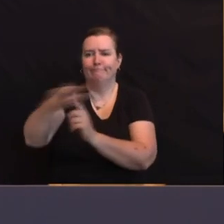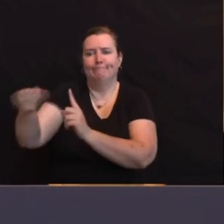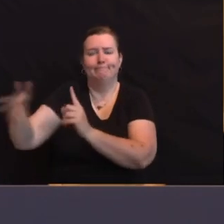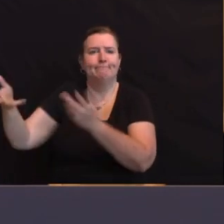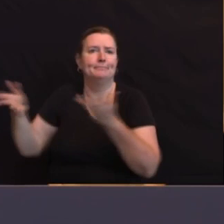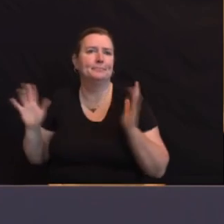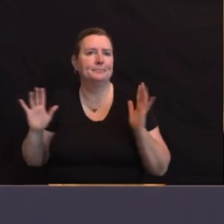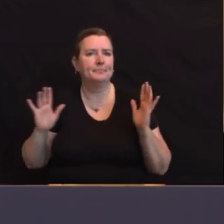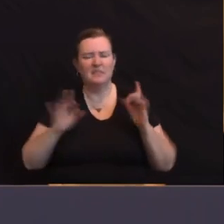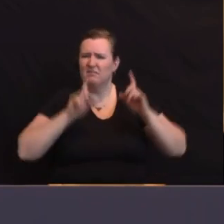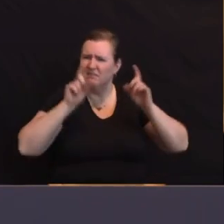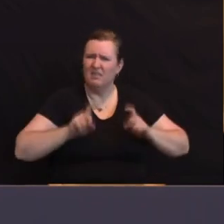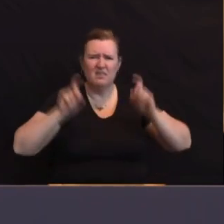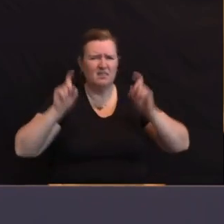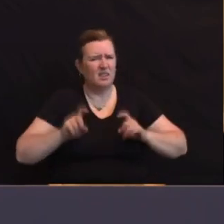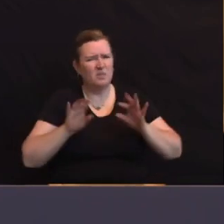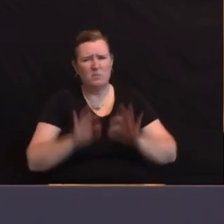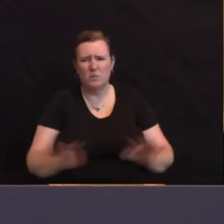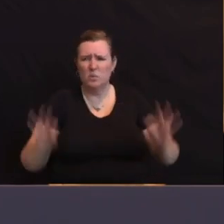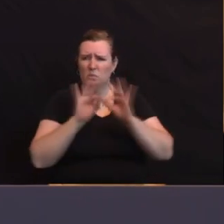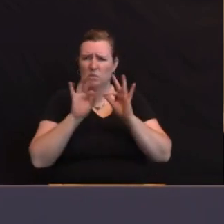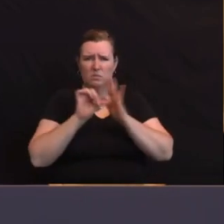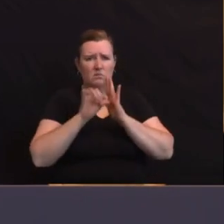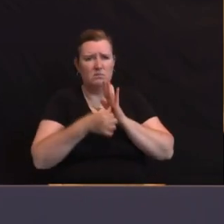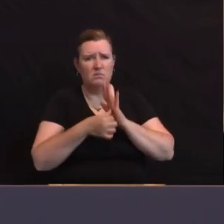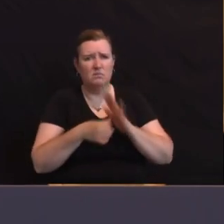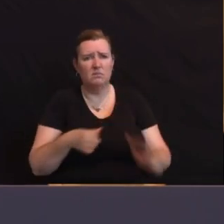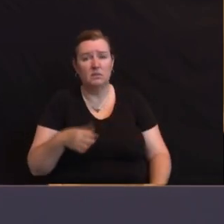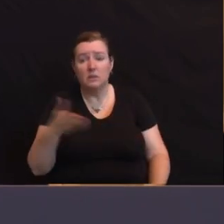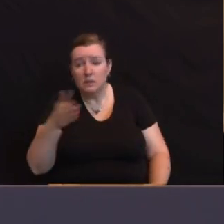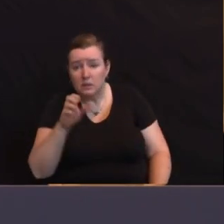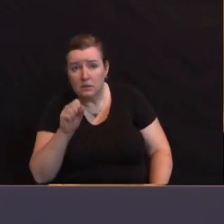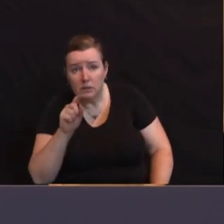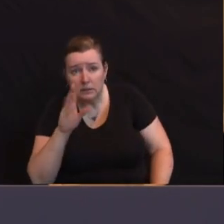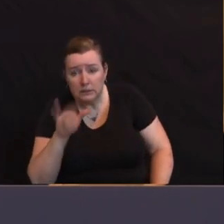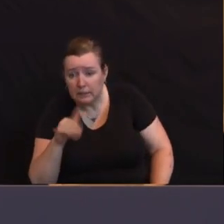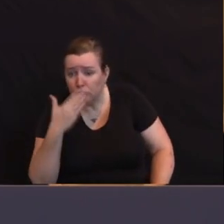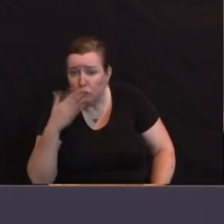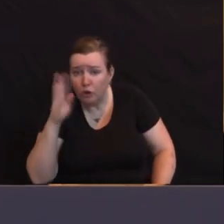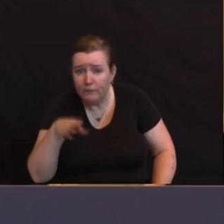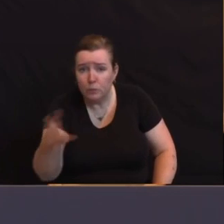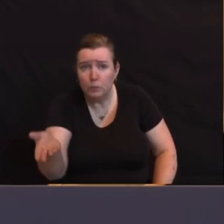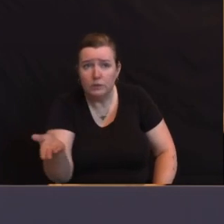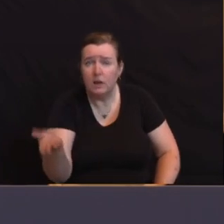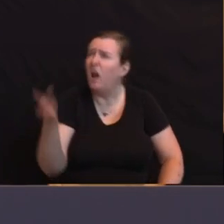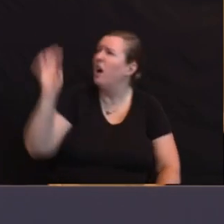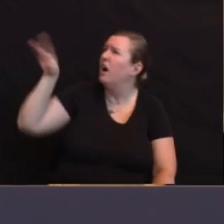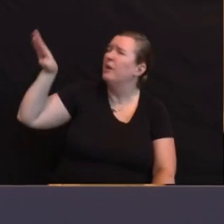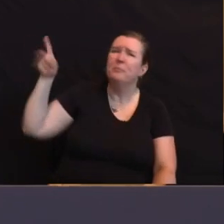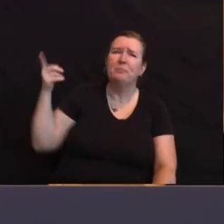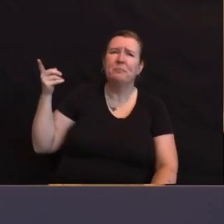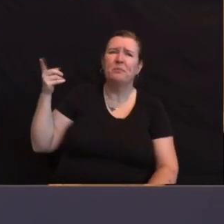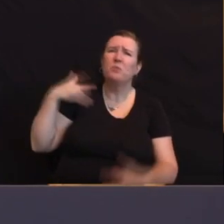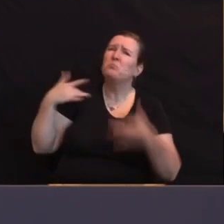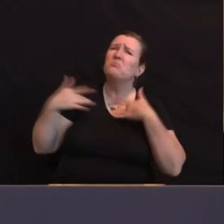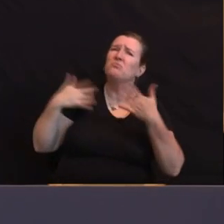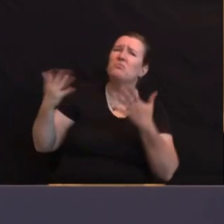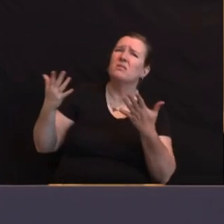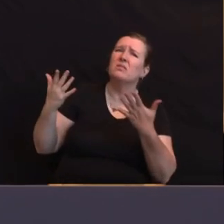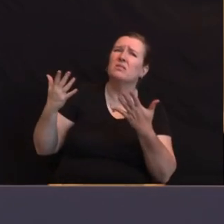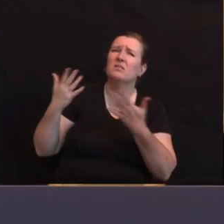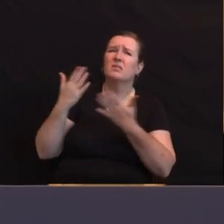thank you. Stace, good afternoon. Good afternoon. We've been hearing that concerns, I guess, that residents who go to register to